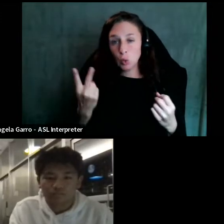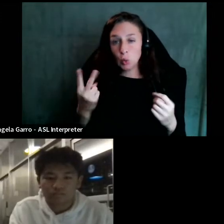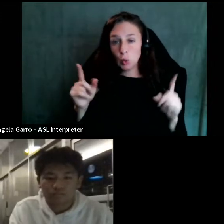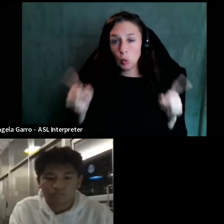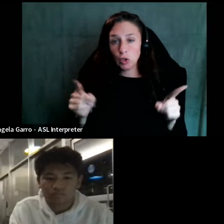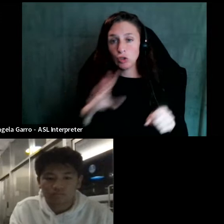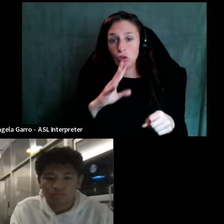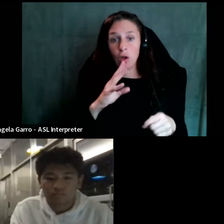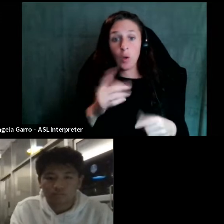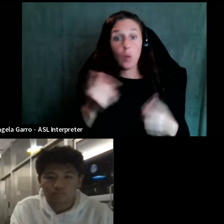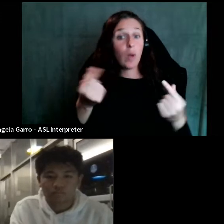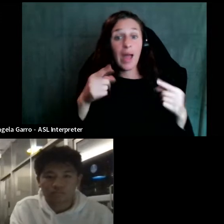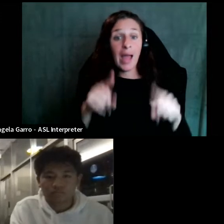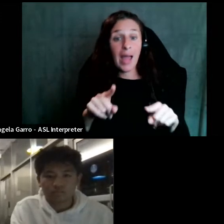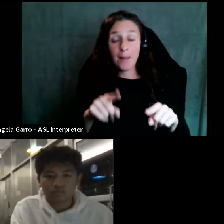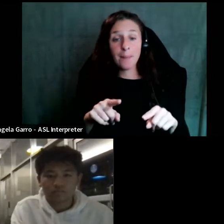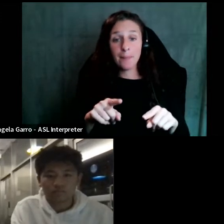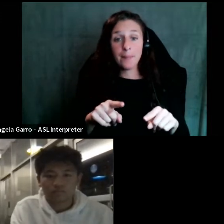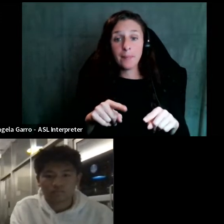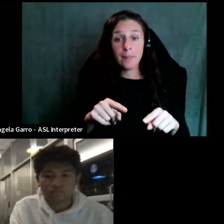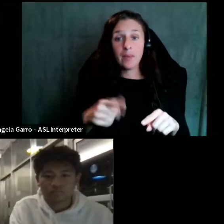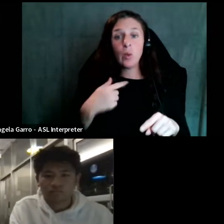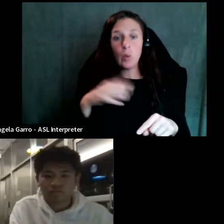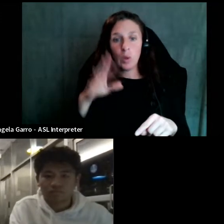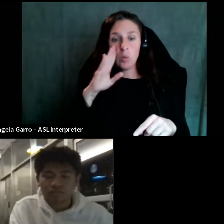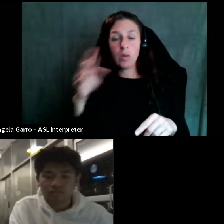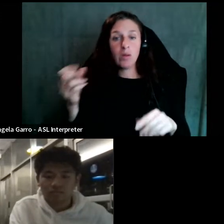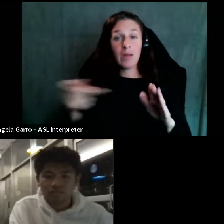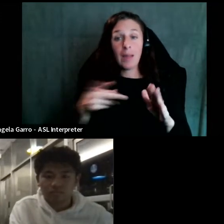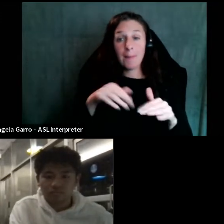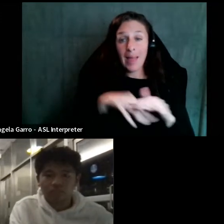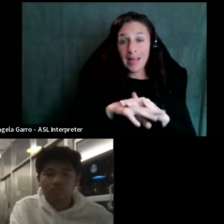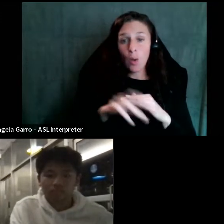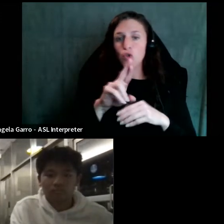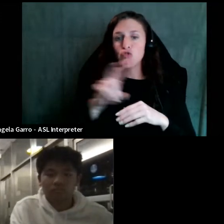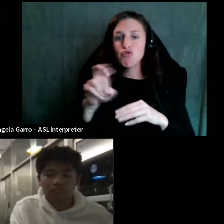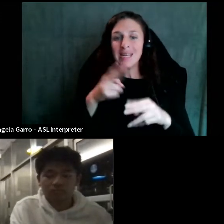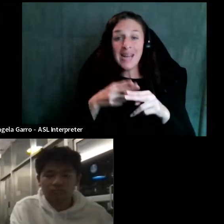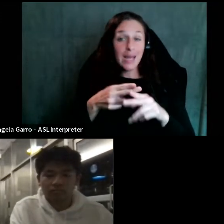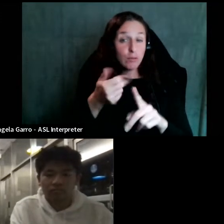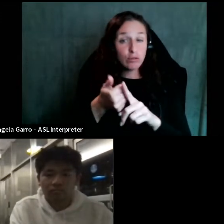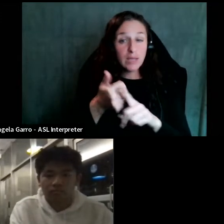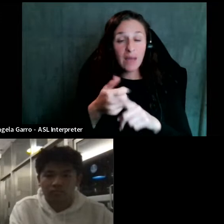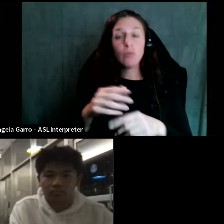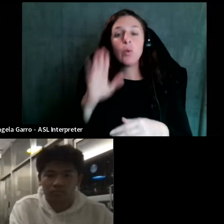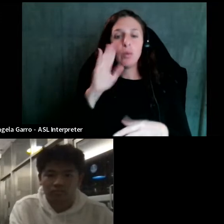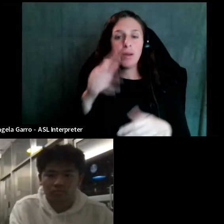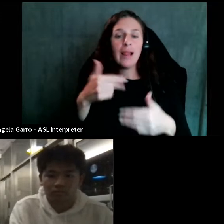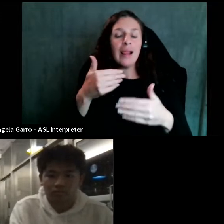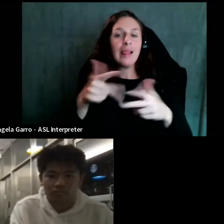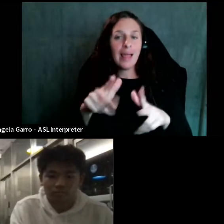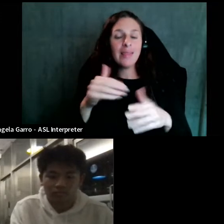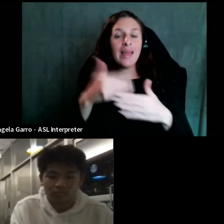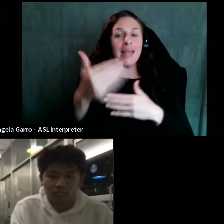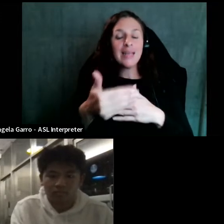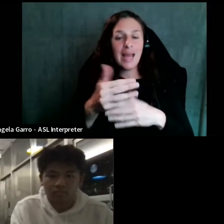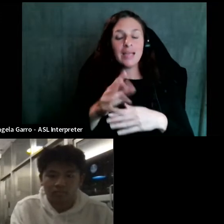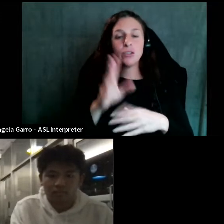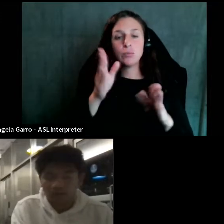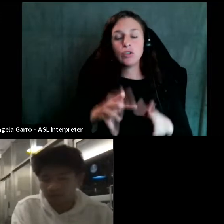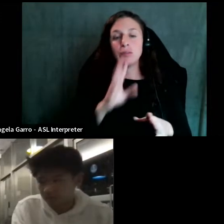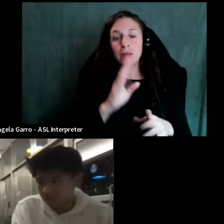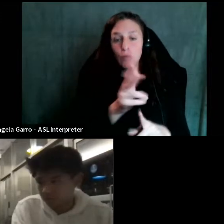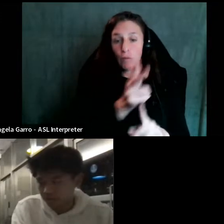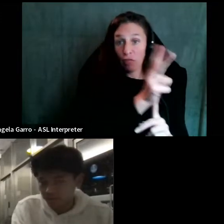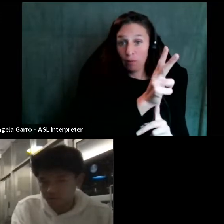happen is I will call, we come back in or rename yourself, and we'll let the next person speak. You'll have 3 minutes, and then he can have